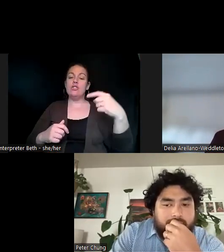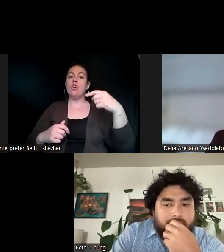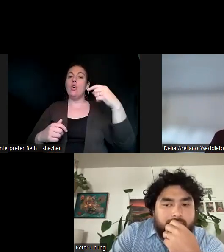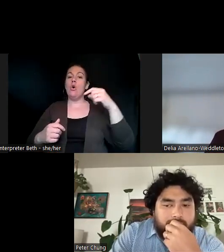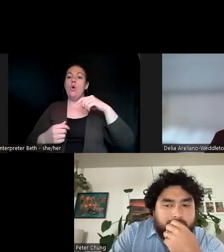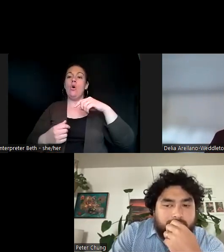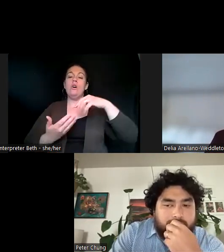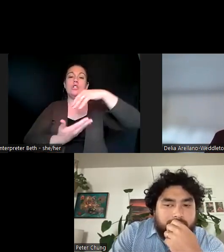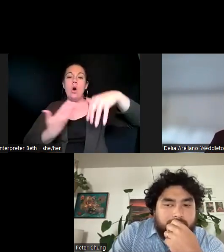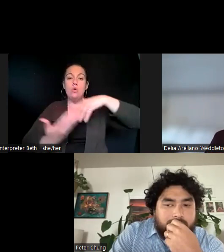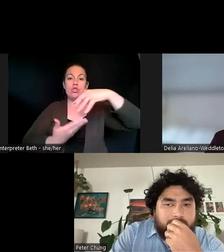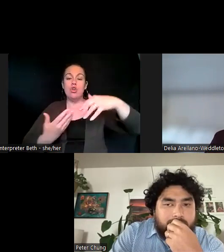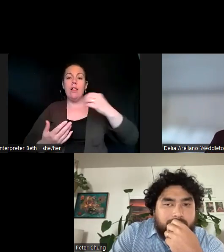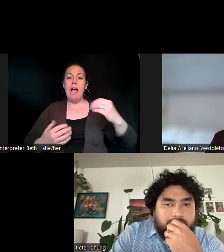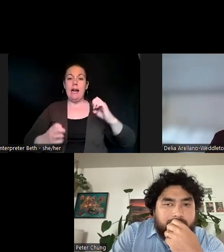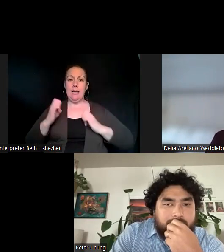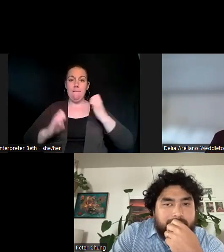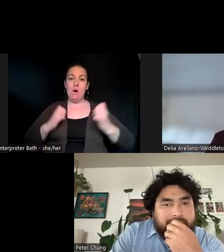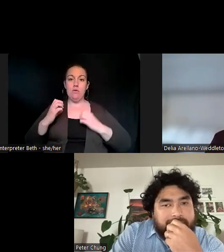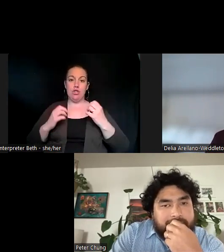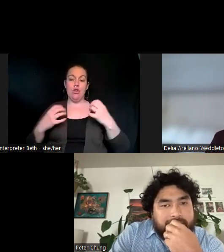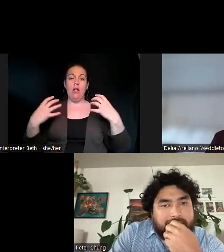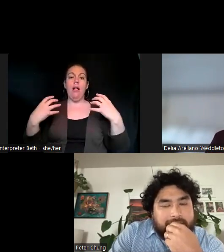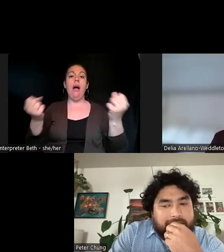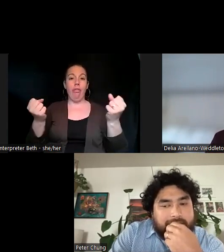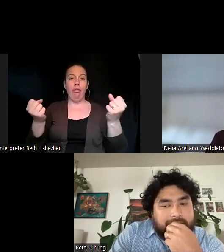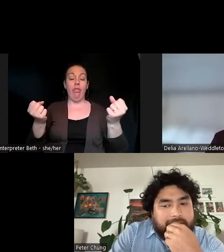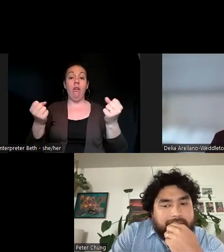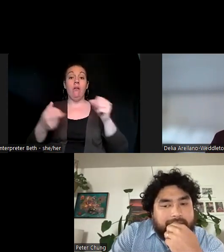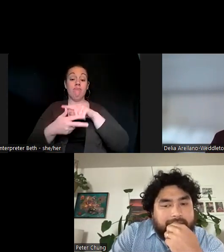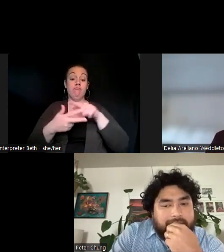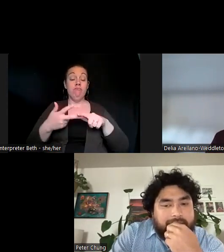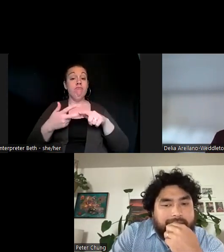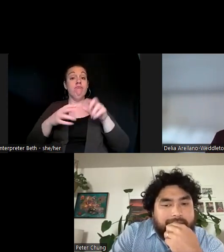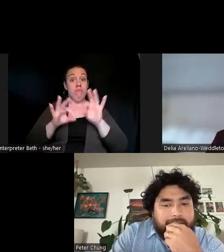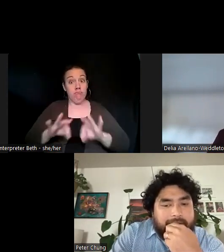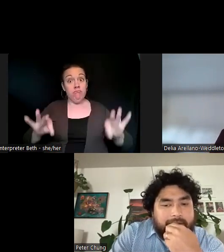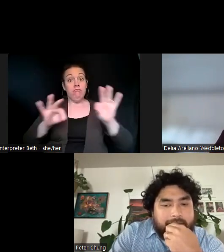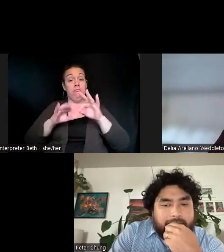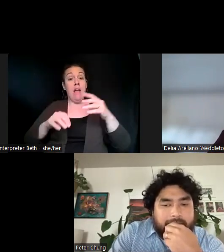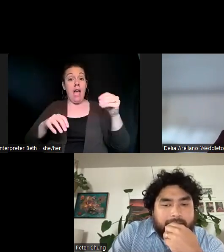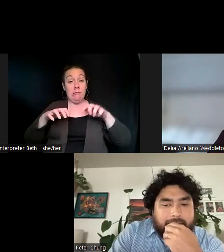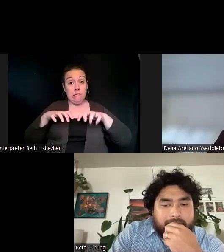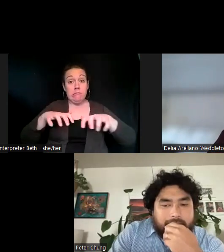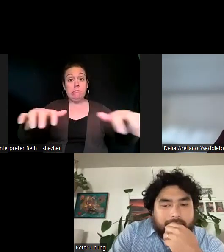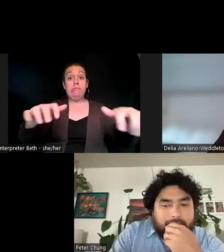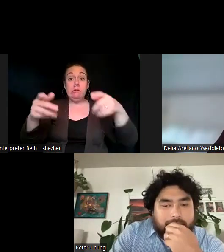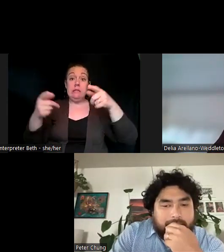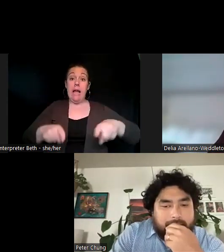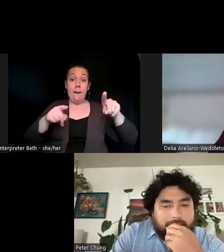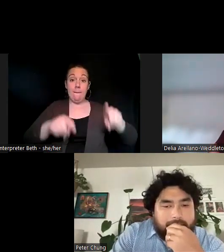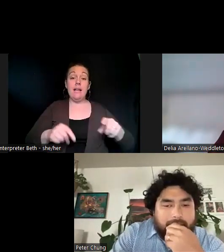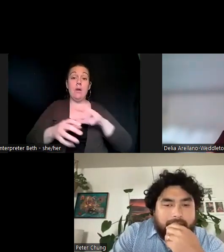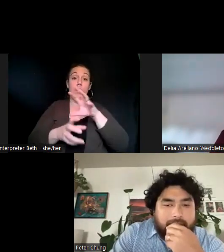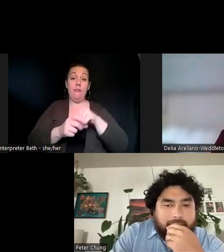health issues that we know are very prevalent? So curious to hear what's gone on in your community.